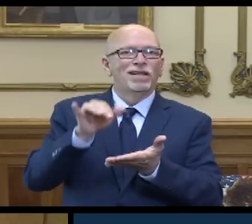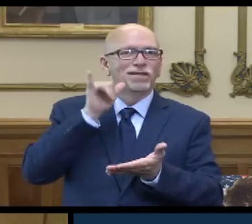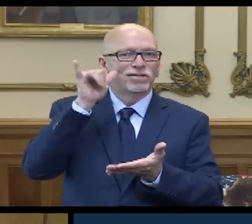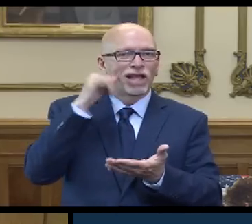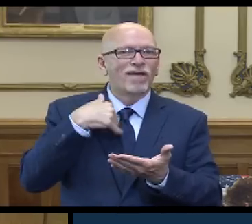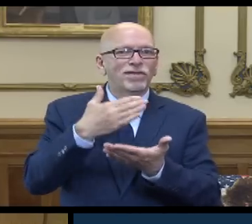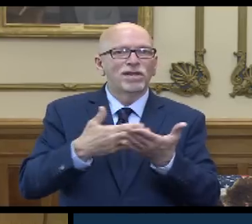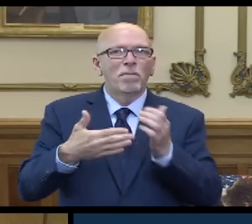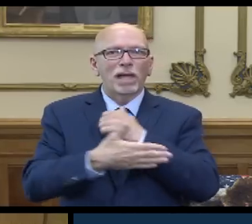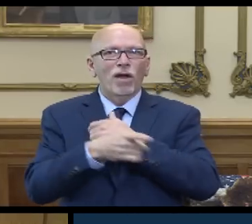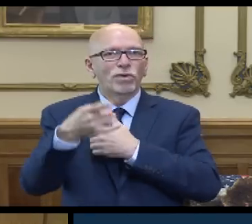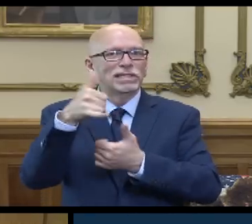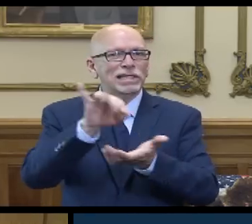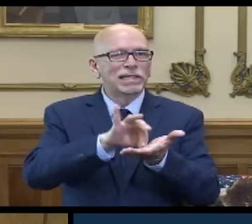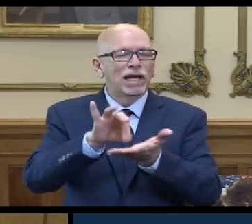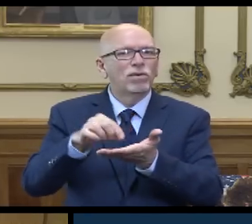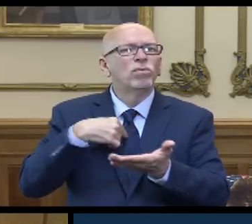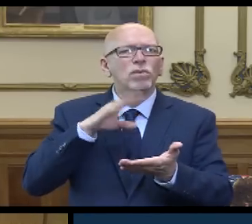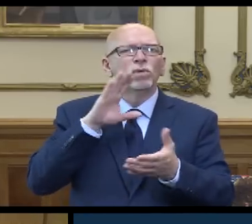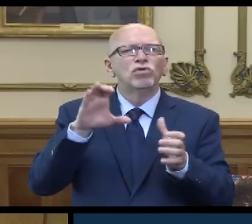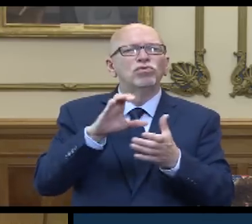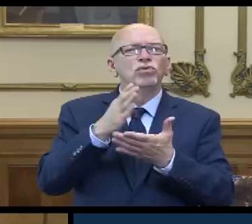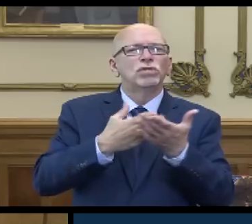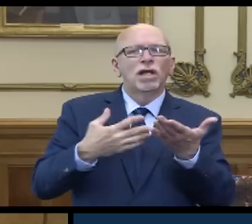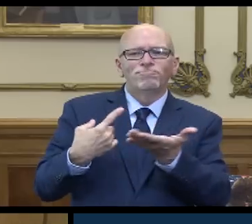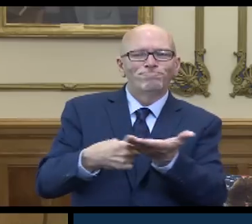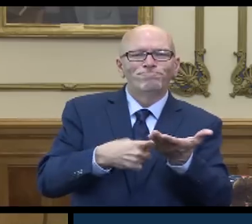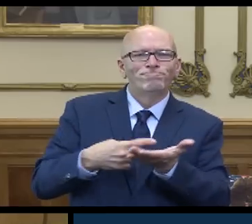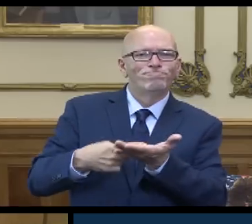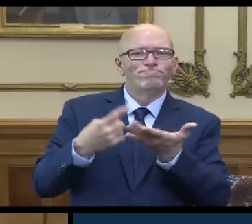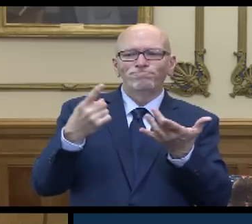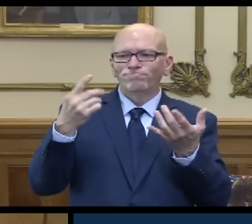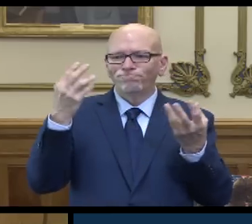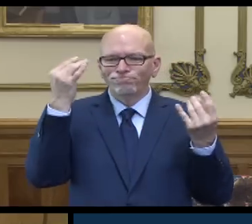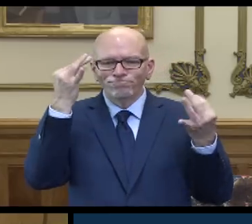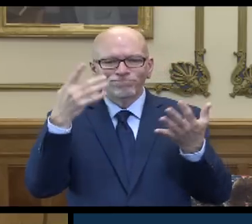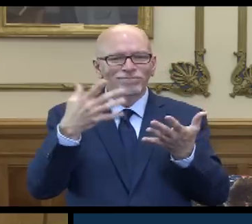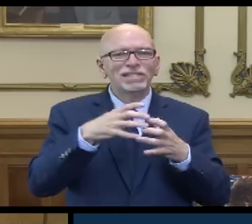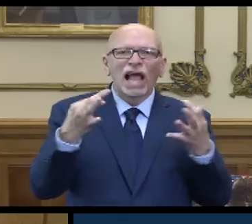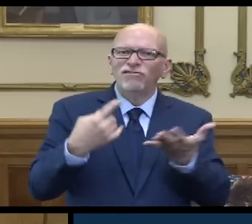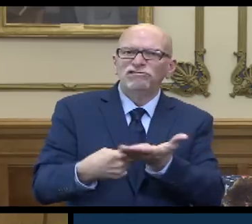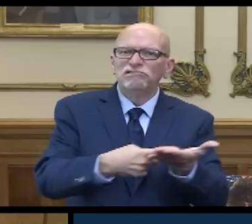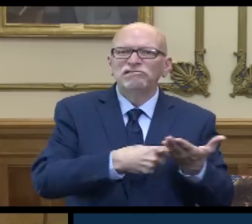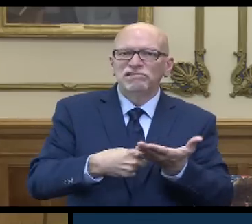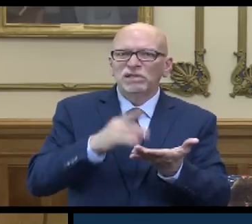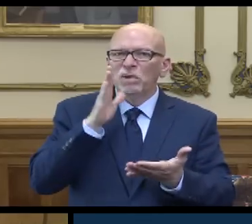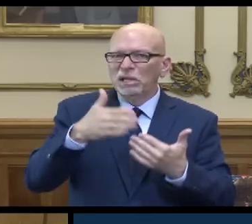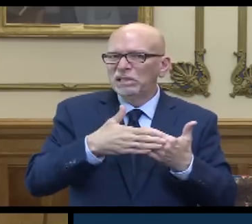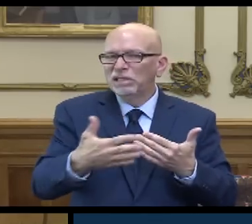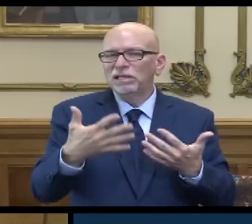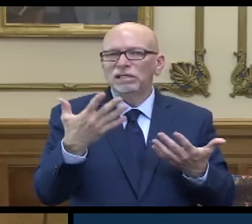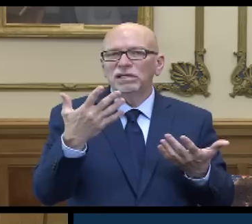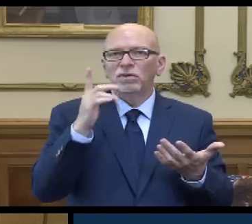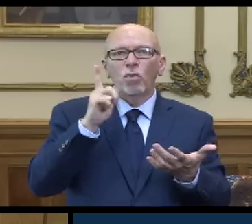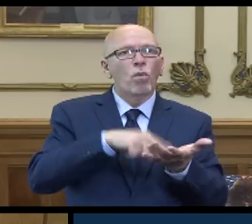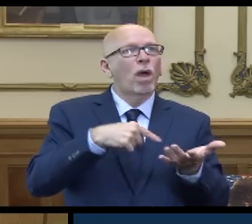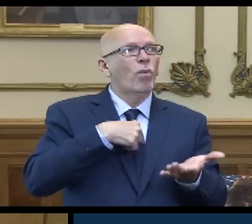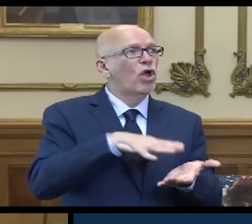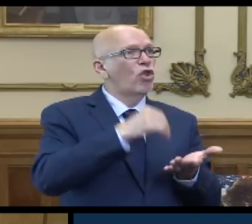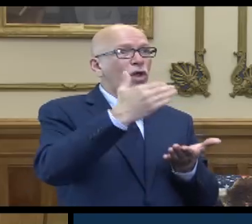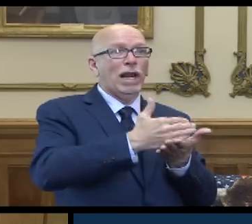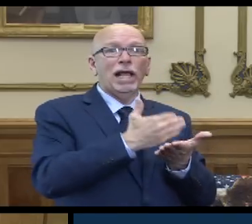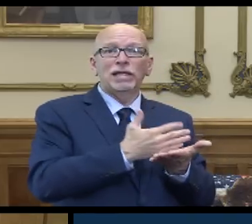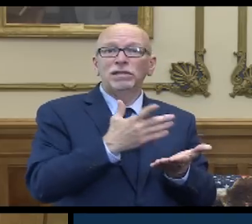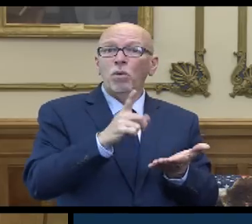still counting, and we'll be doing some debriefing, in fact, a lot of debriefing, and we'll be talking about lessons learned and what went